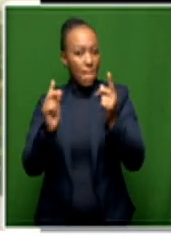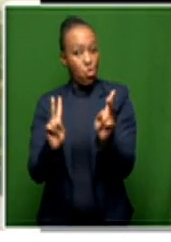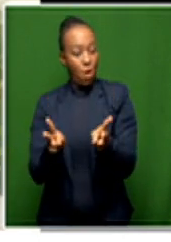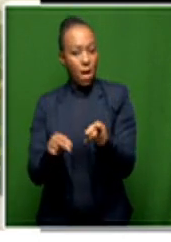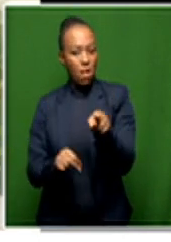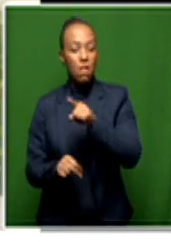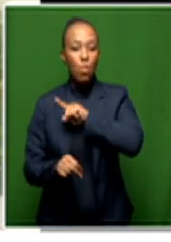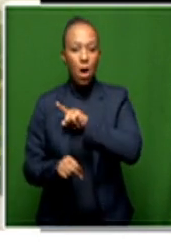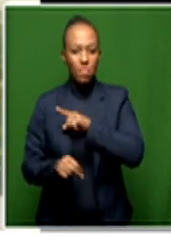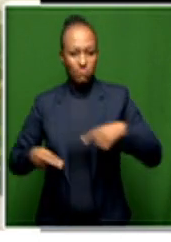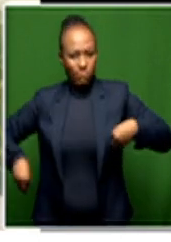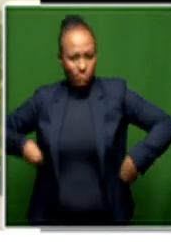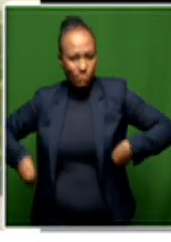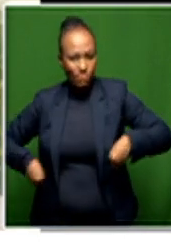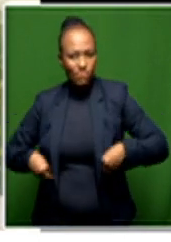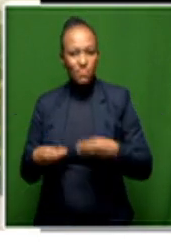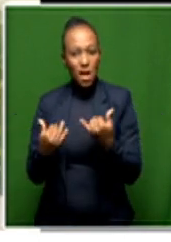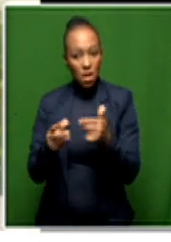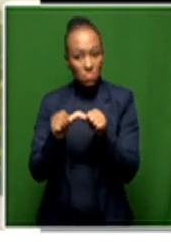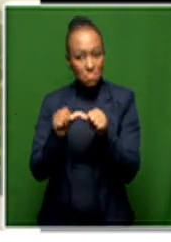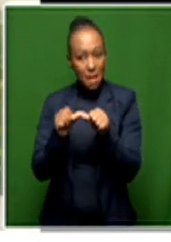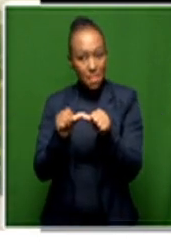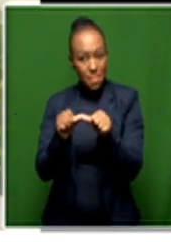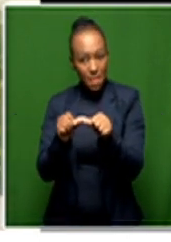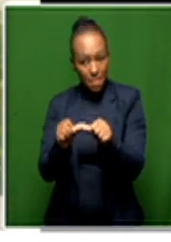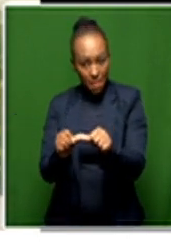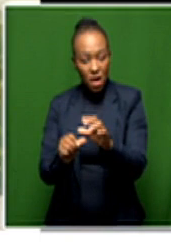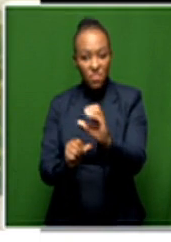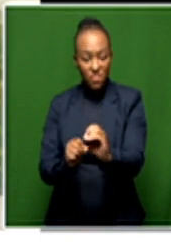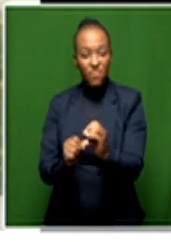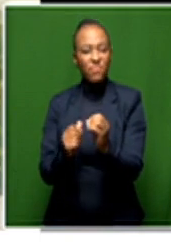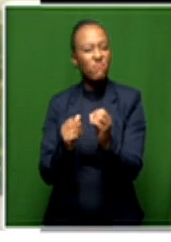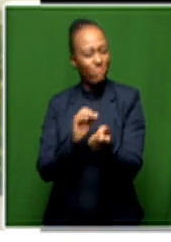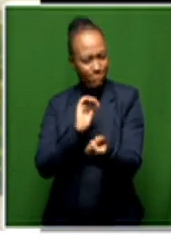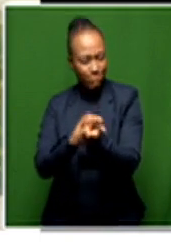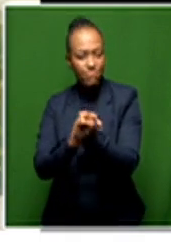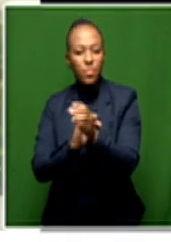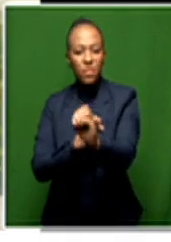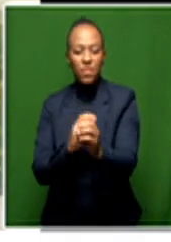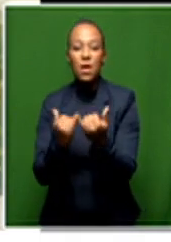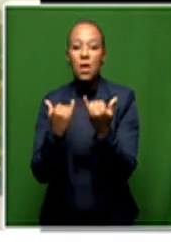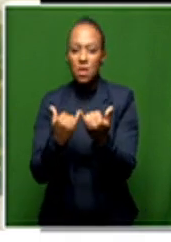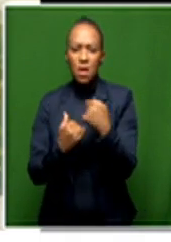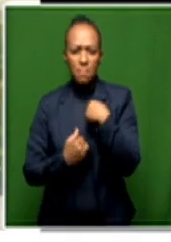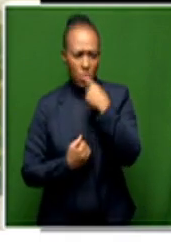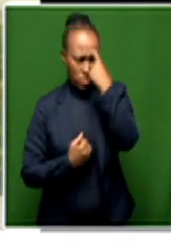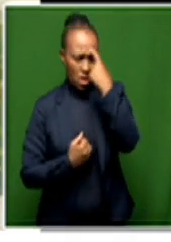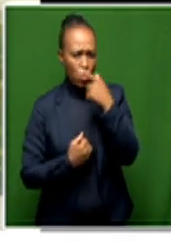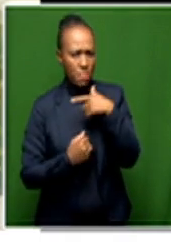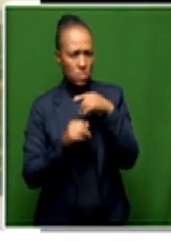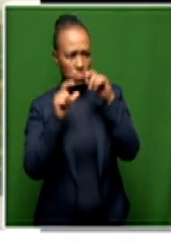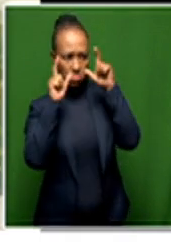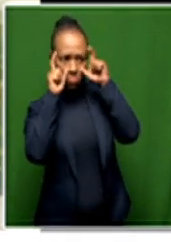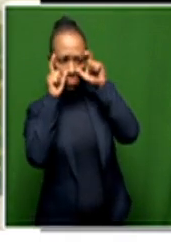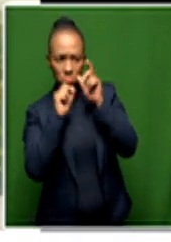because corruption continues to be raging fire. And so I really think we do have to keep our eyes